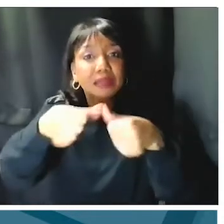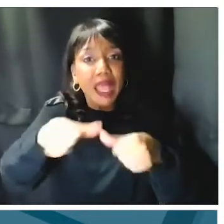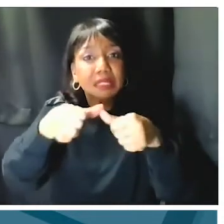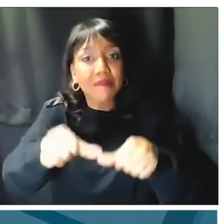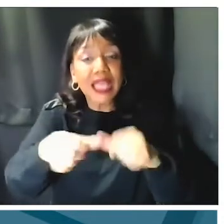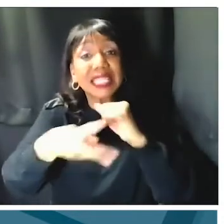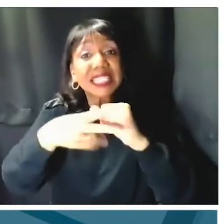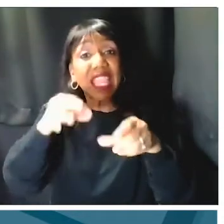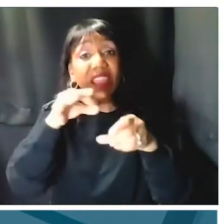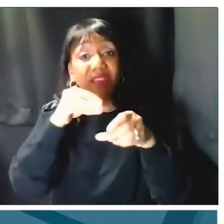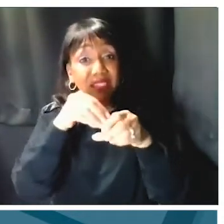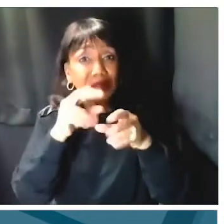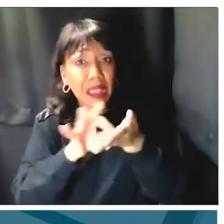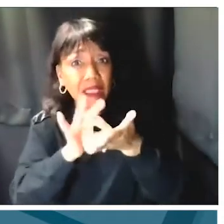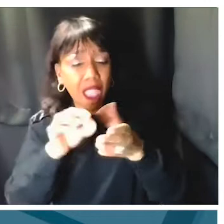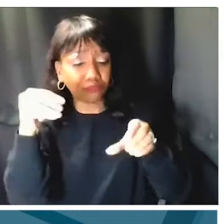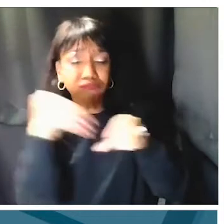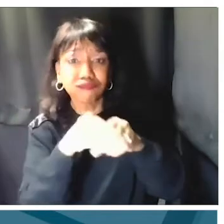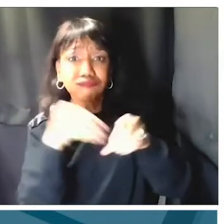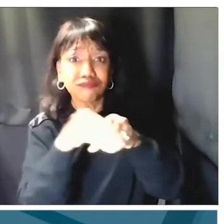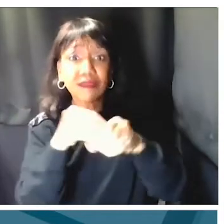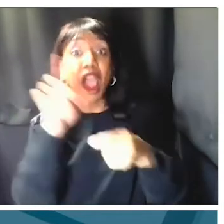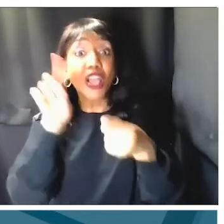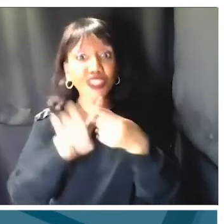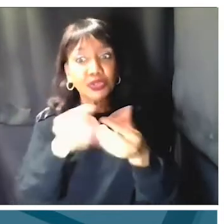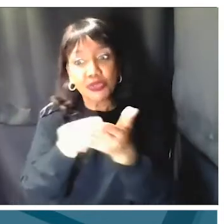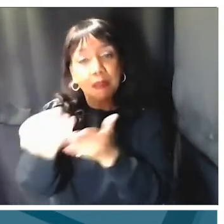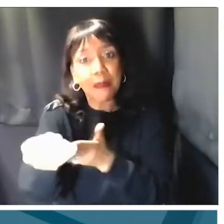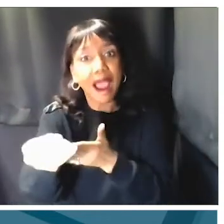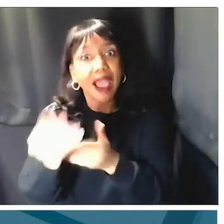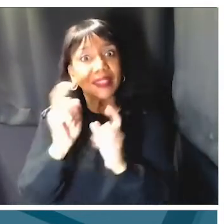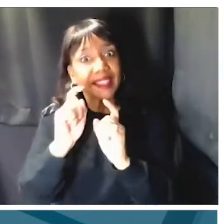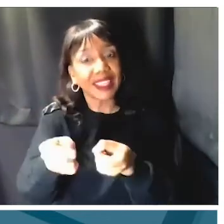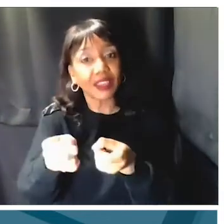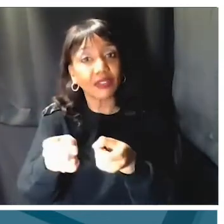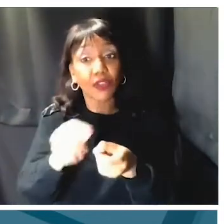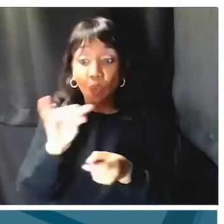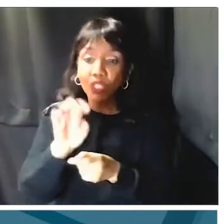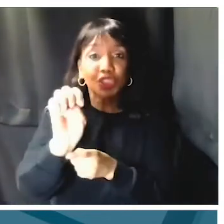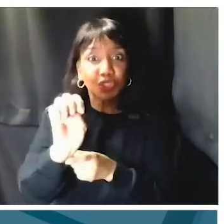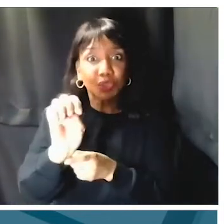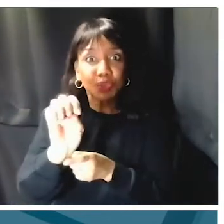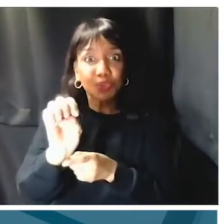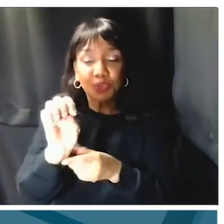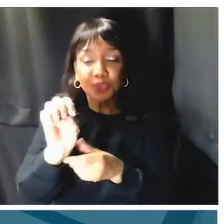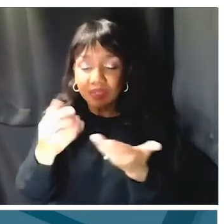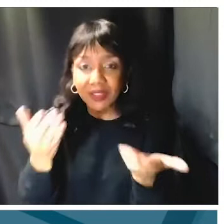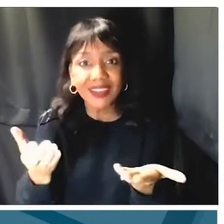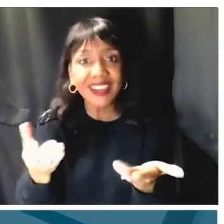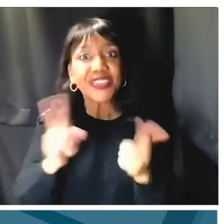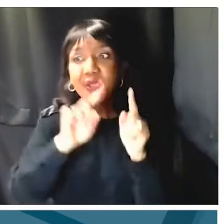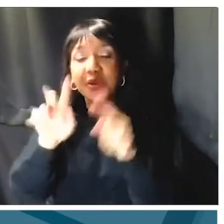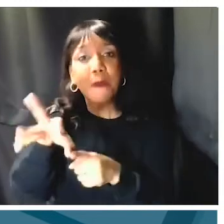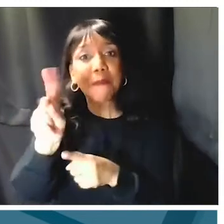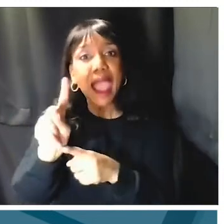account each month until you have saved enough money to buy the gift. When June comes around, you can go